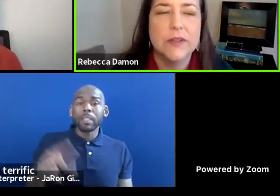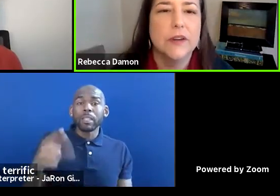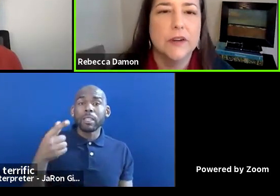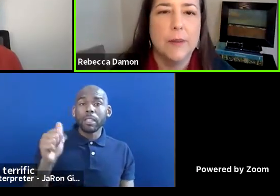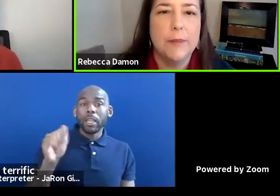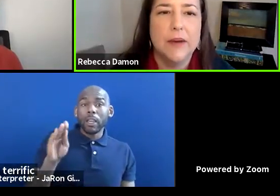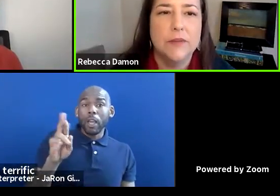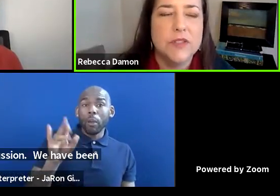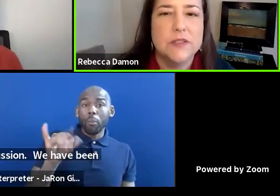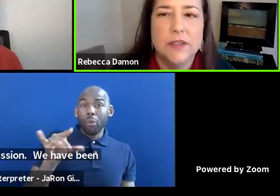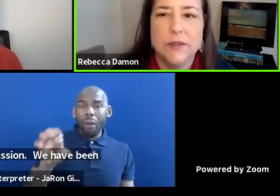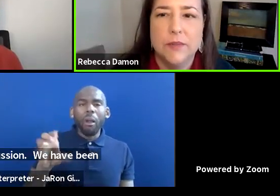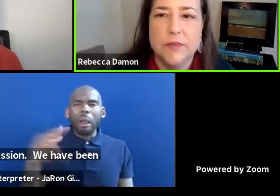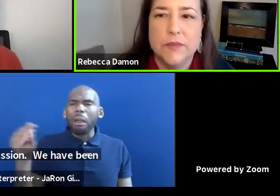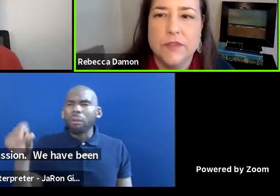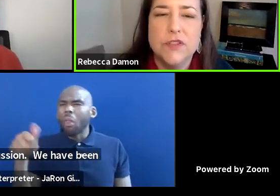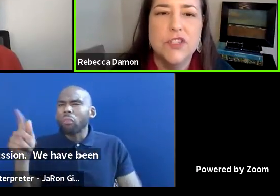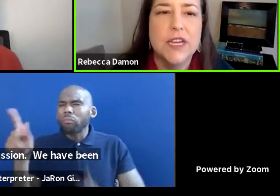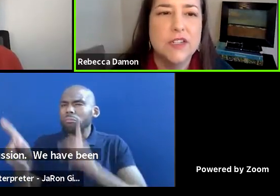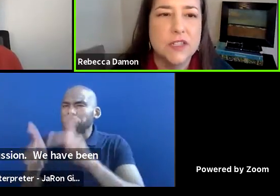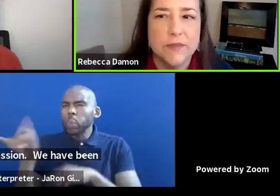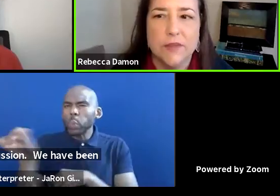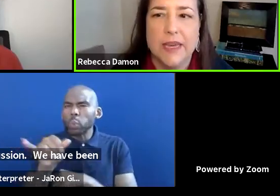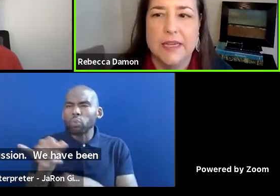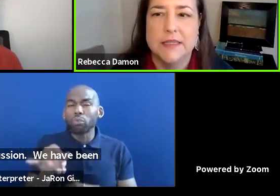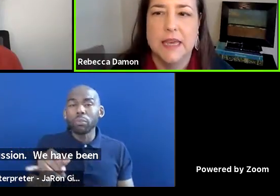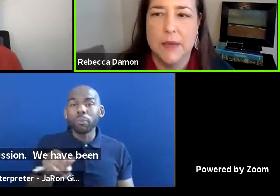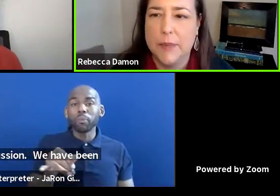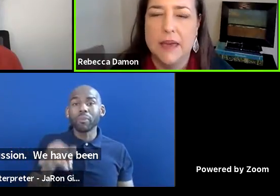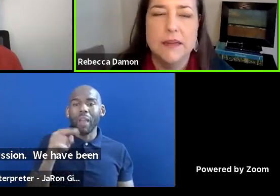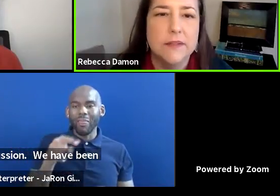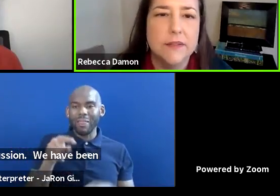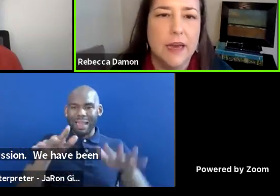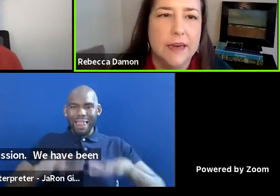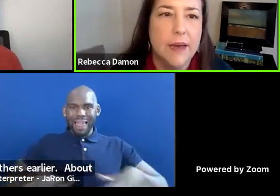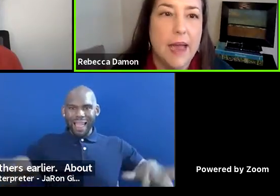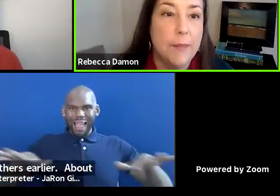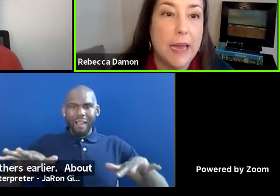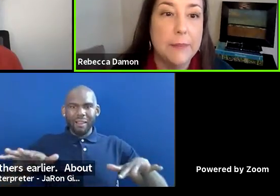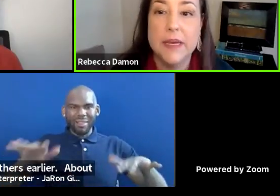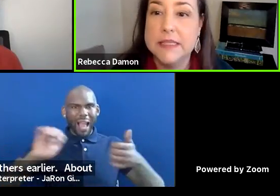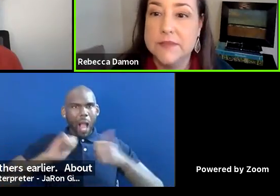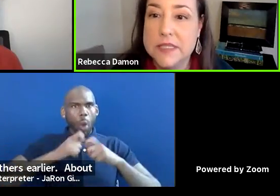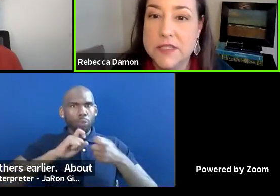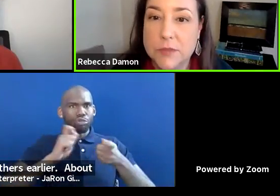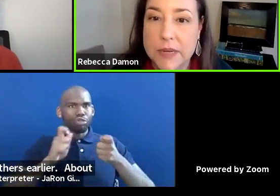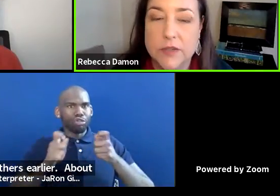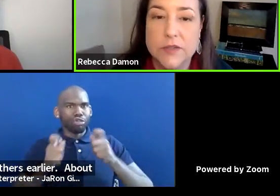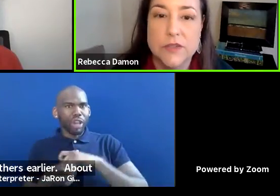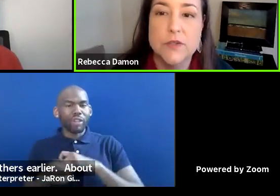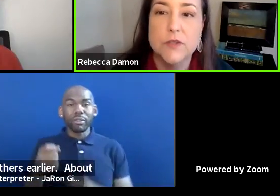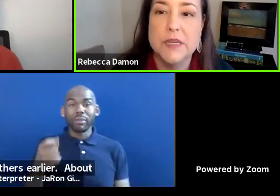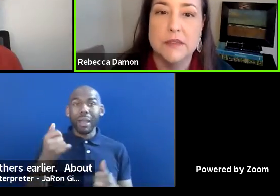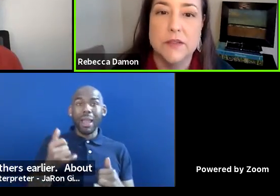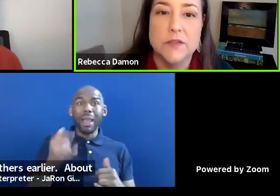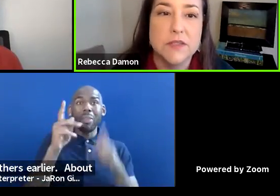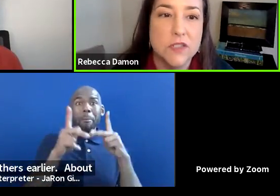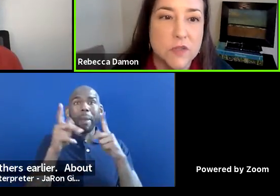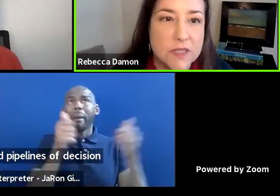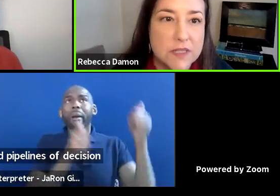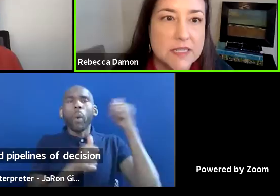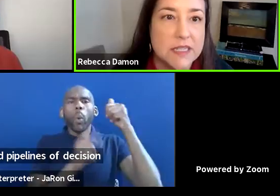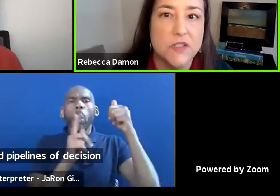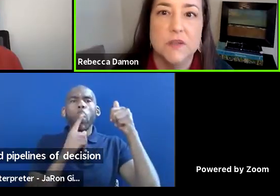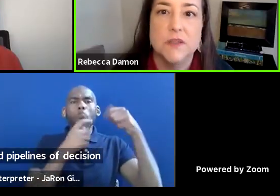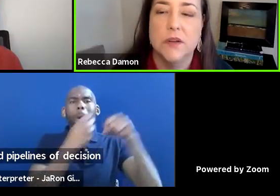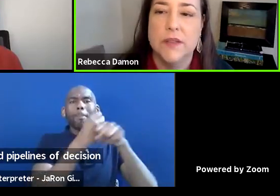others earlier, about just, the changing of the landscape and pipelines of decision makers and who's making those